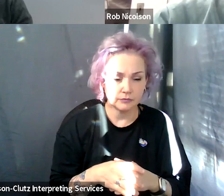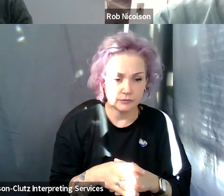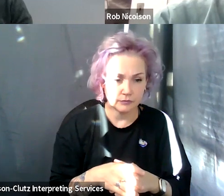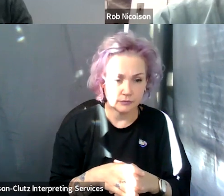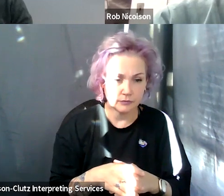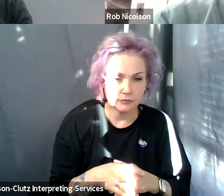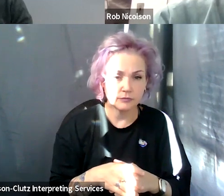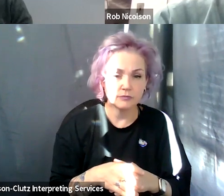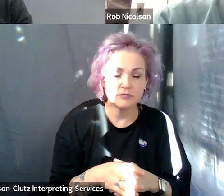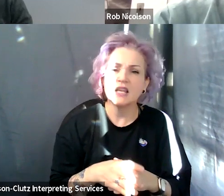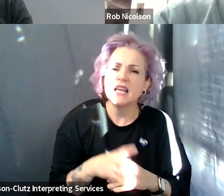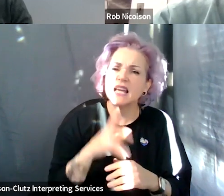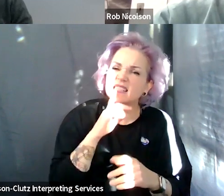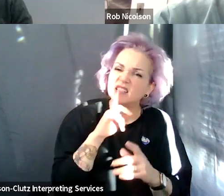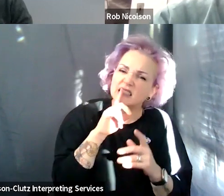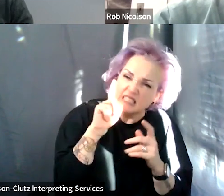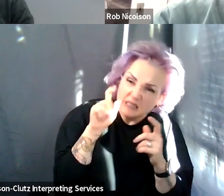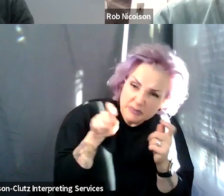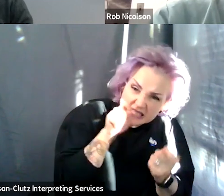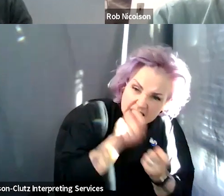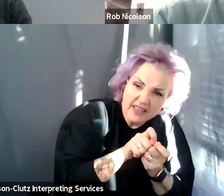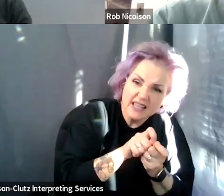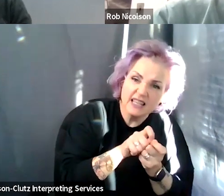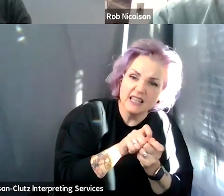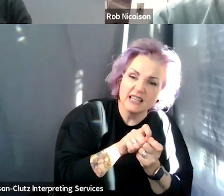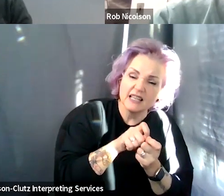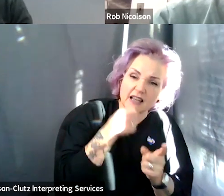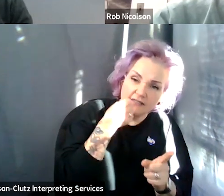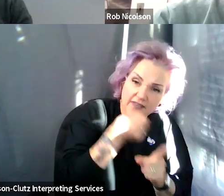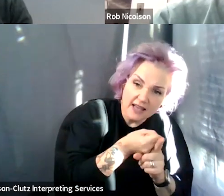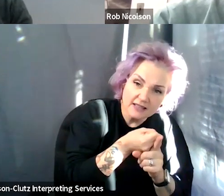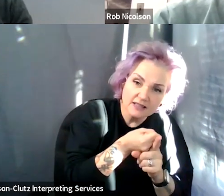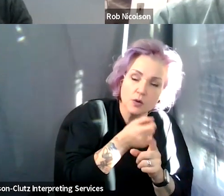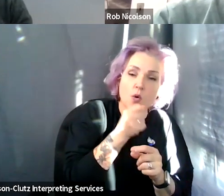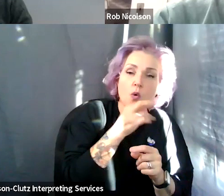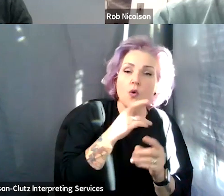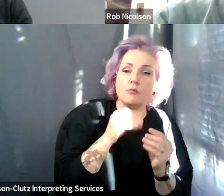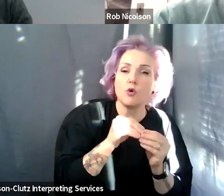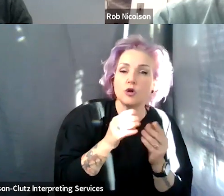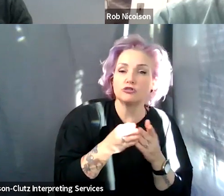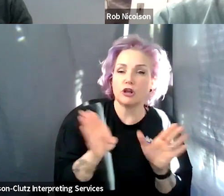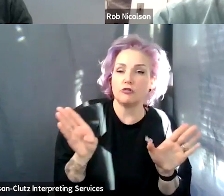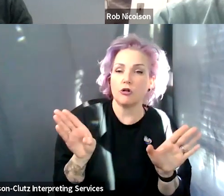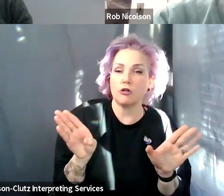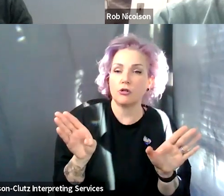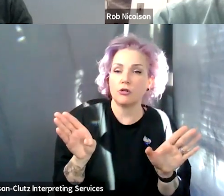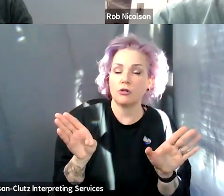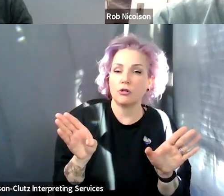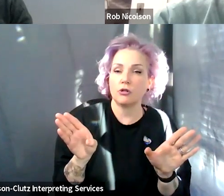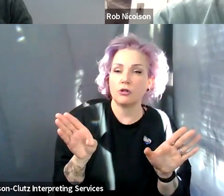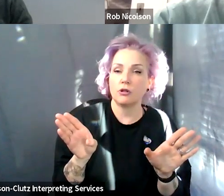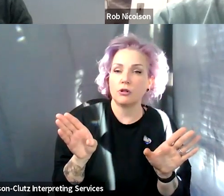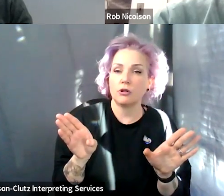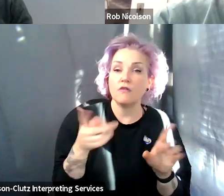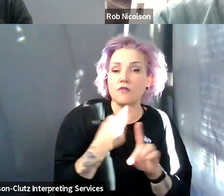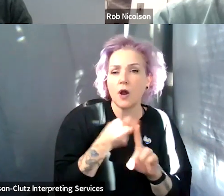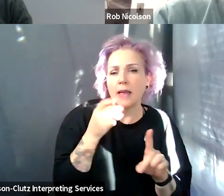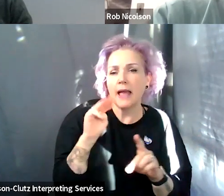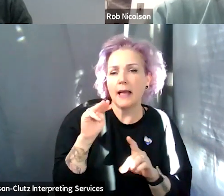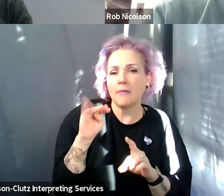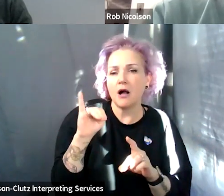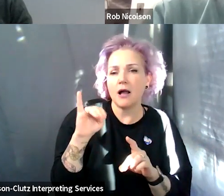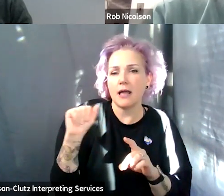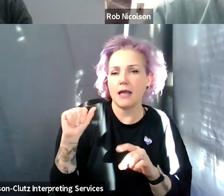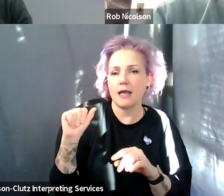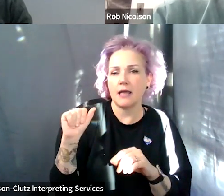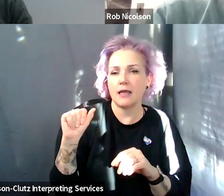immune activation? So in terms of the offspring outcome, right? Or is it more than just generally, like, is